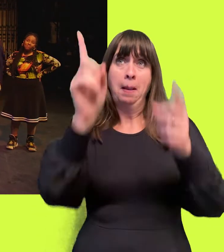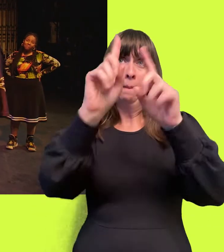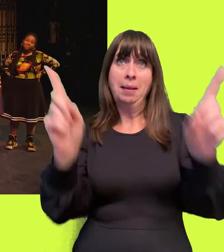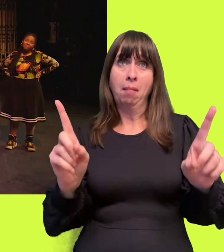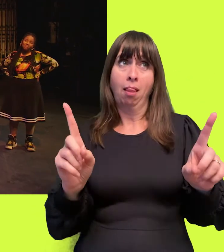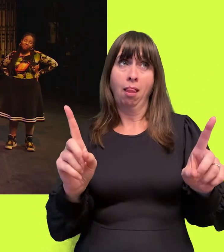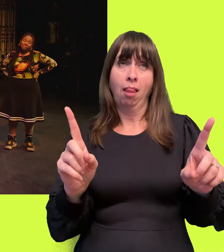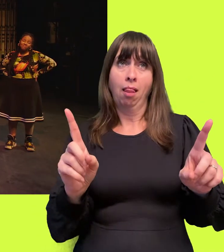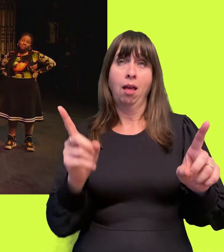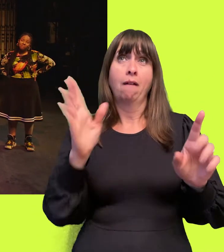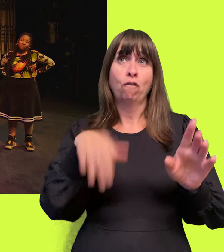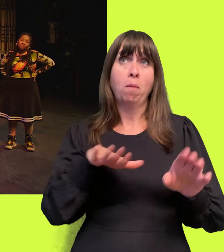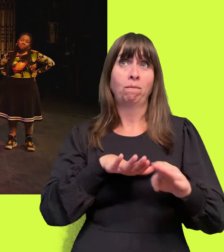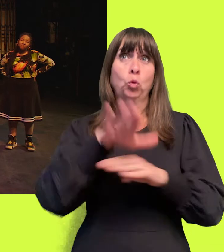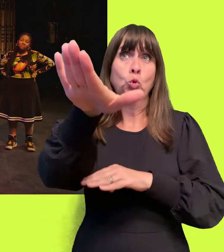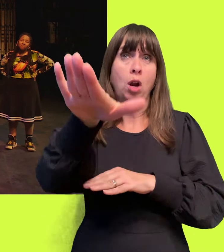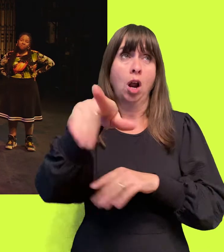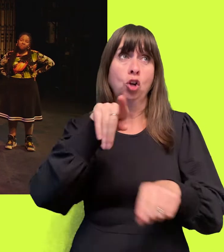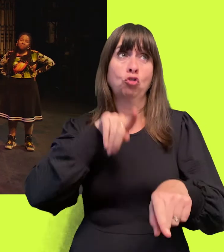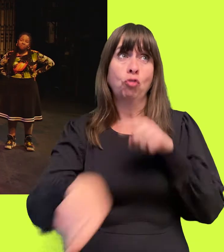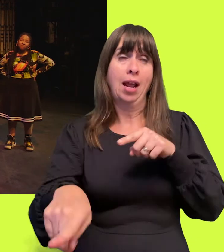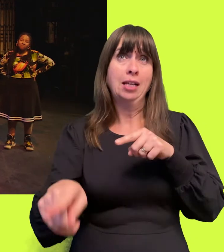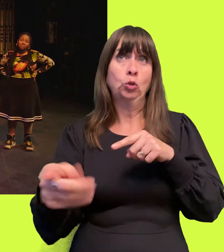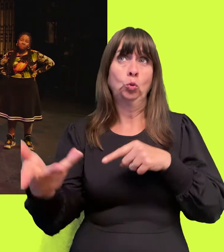contact us from the future?